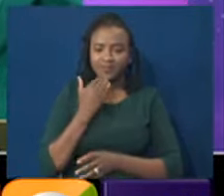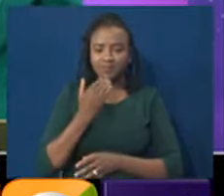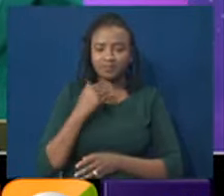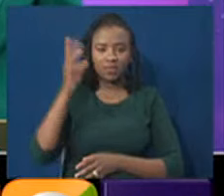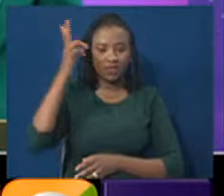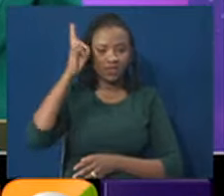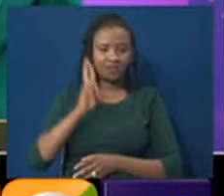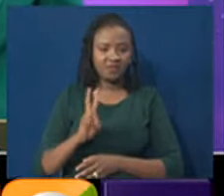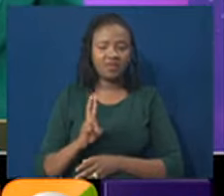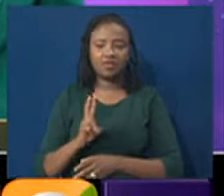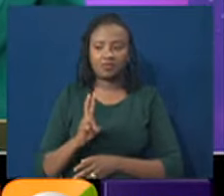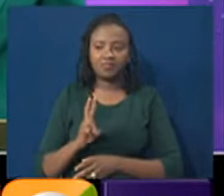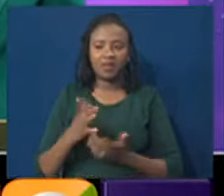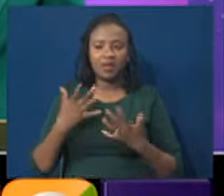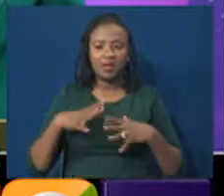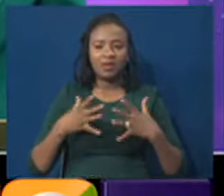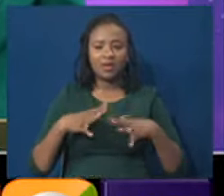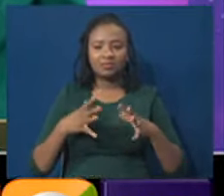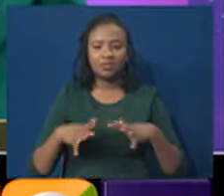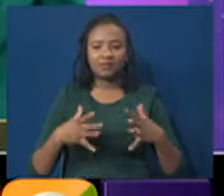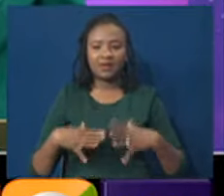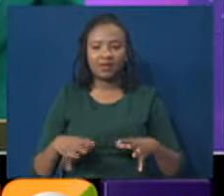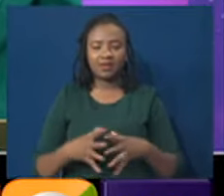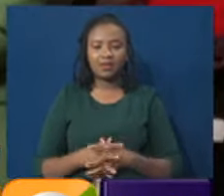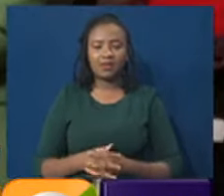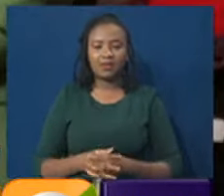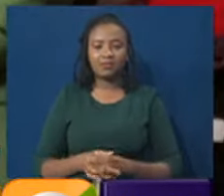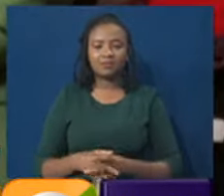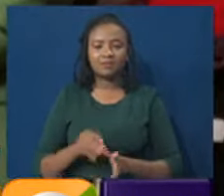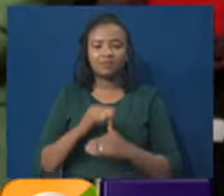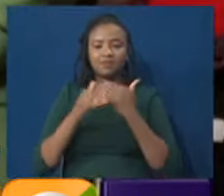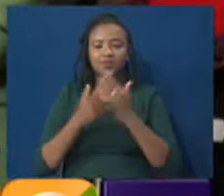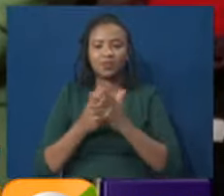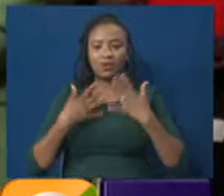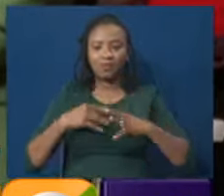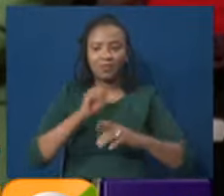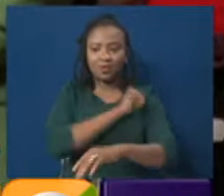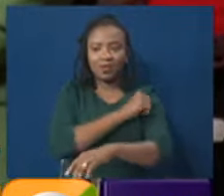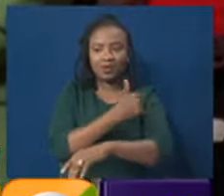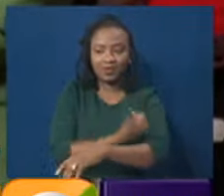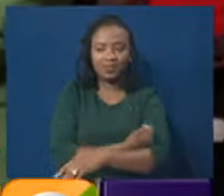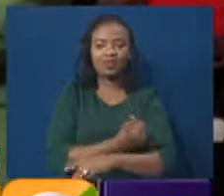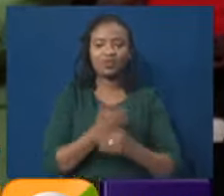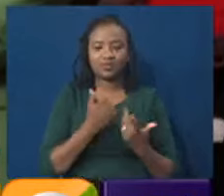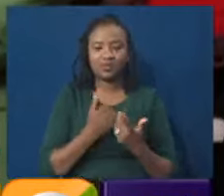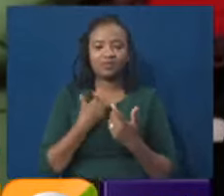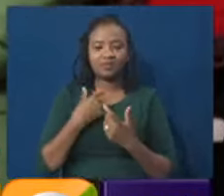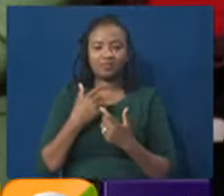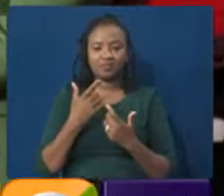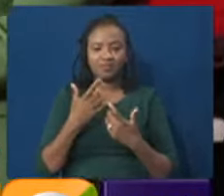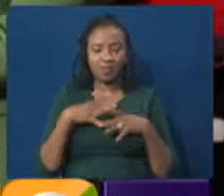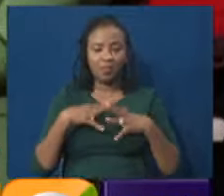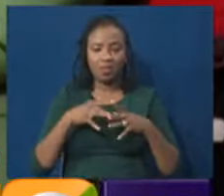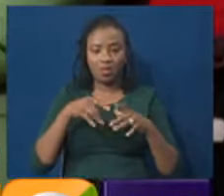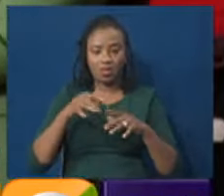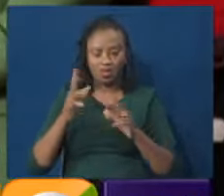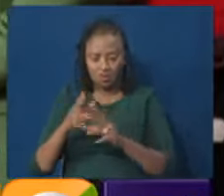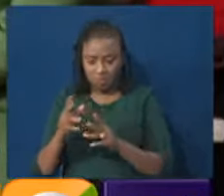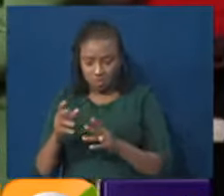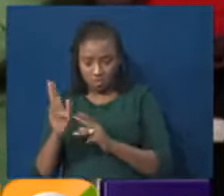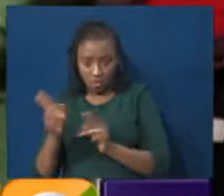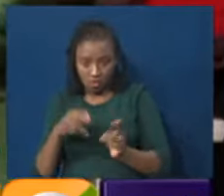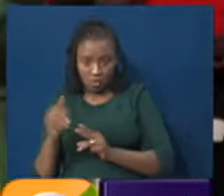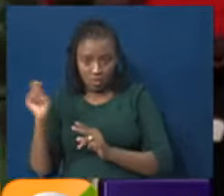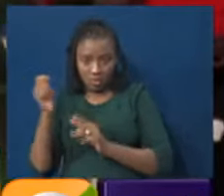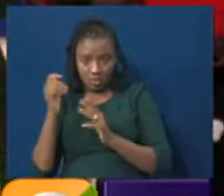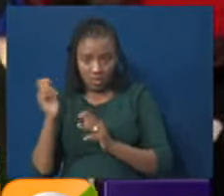this when those in authority are checked by those who put them there. And right now in Kibra, we are with people who